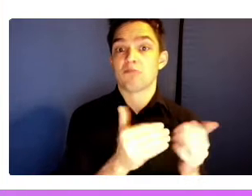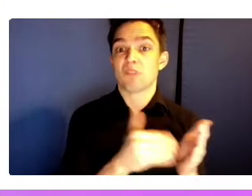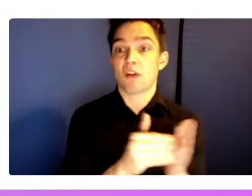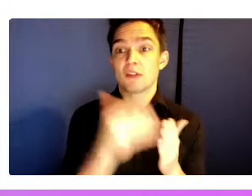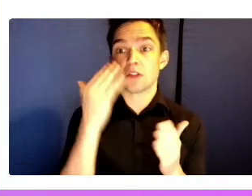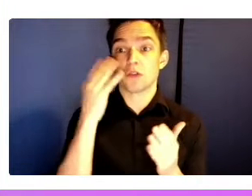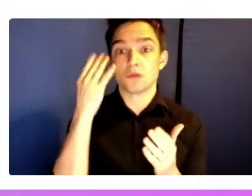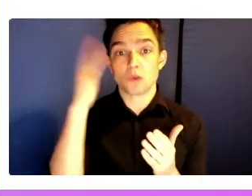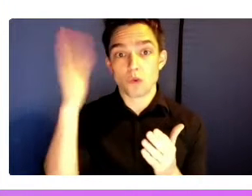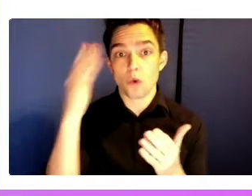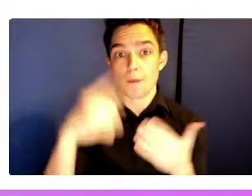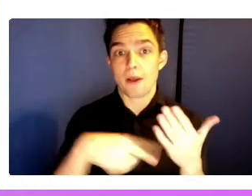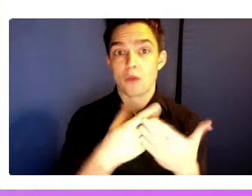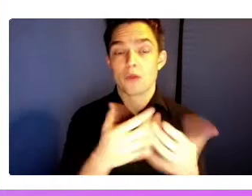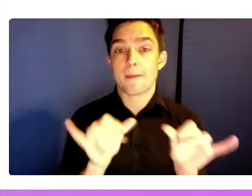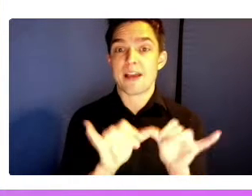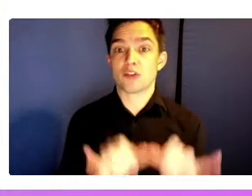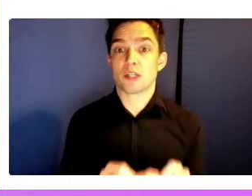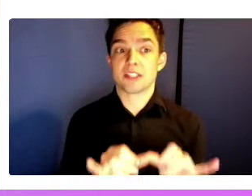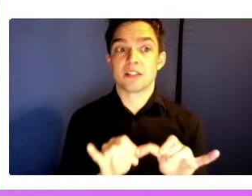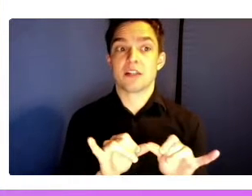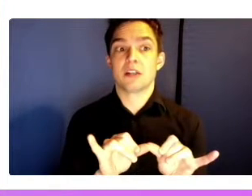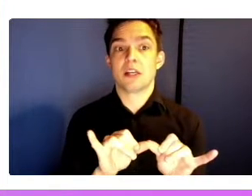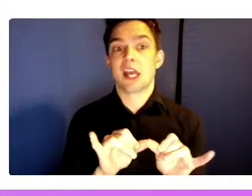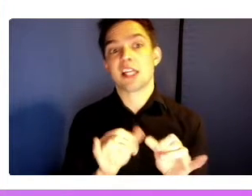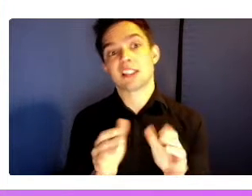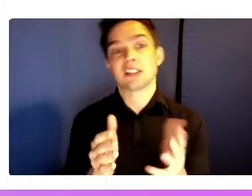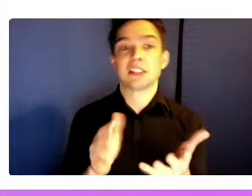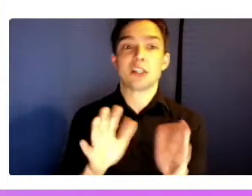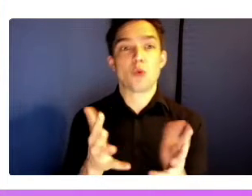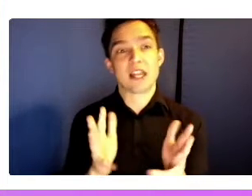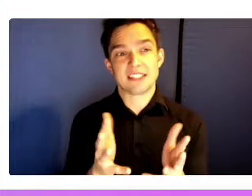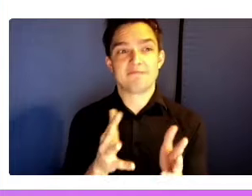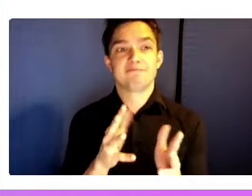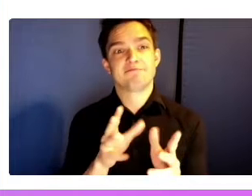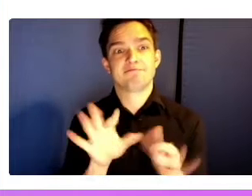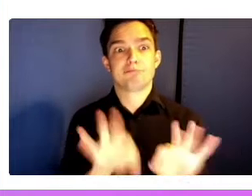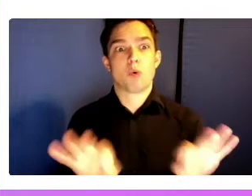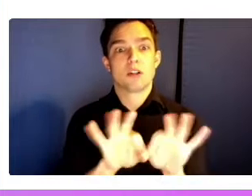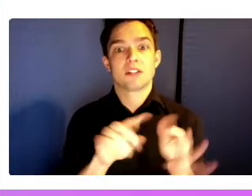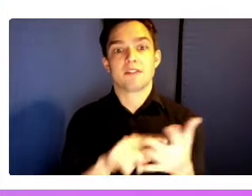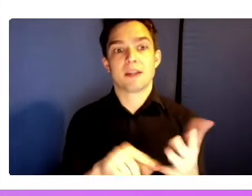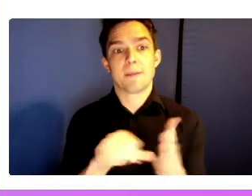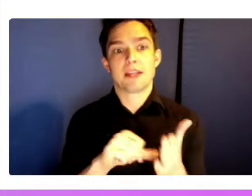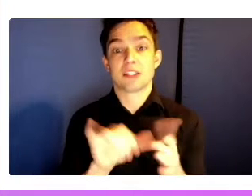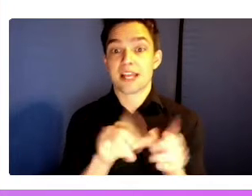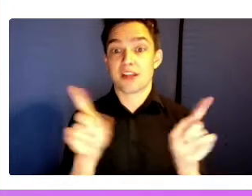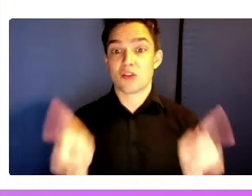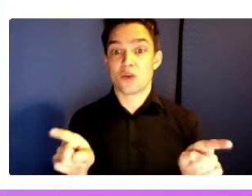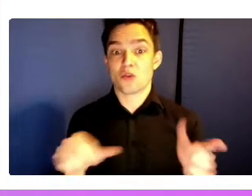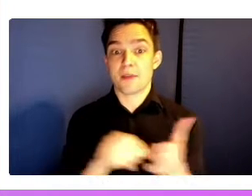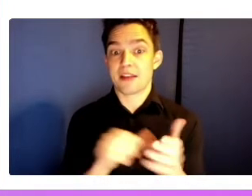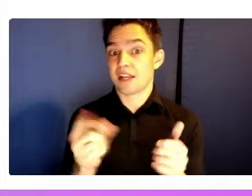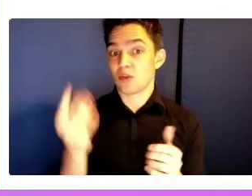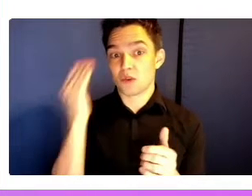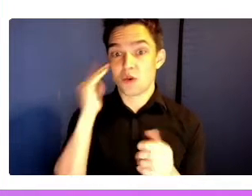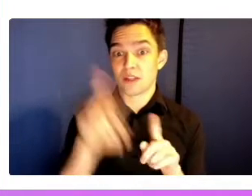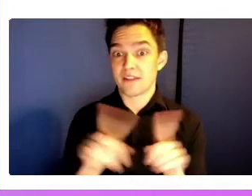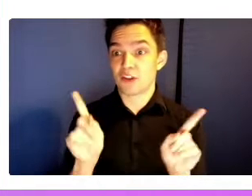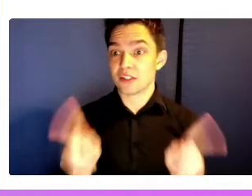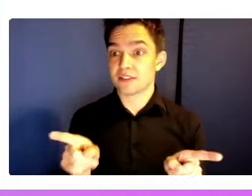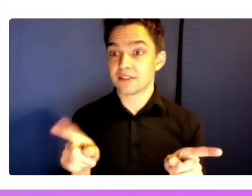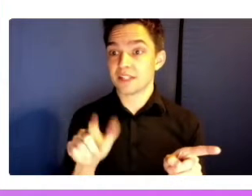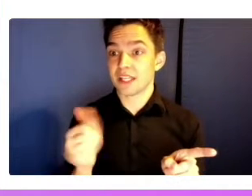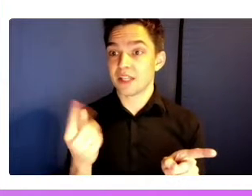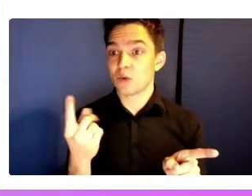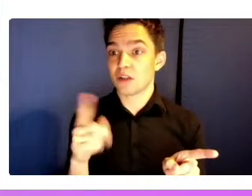of the metrics and relative importances of the page. For example, these 2 pages. Does anyone know the difference?